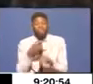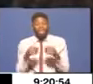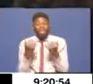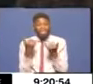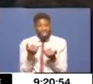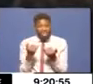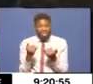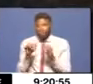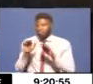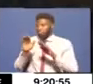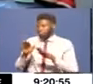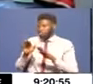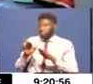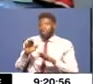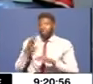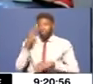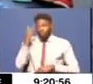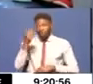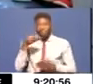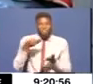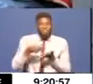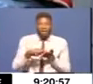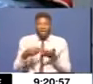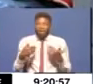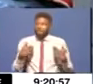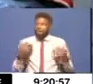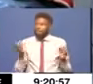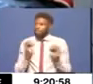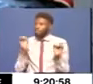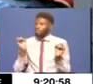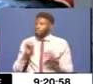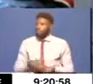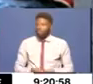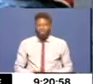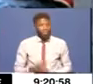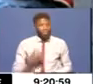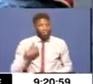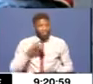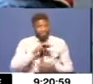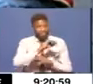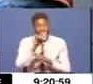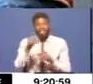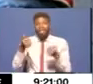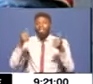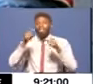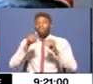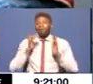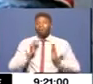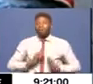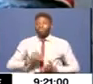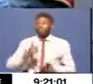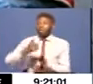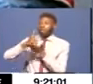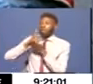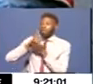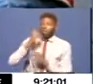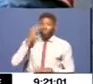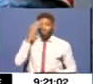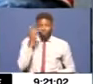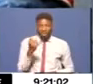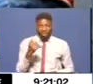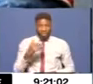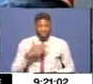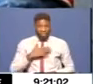his financial woes. Pia ningeomba kwa unyenyekevu mtu mwenye anaweza nisaidia juu mtoto wangu ako na shida ya miguu ya